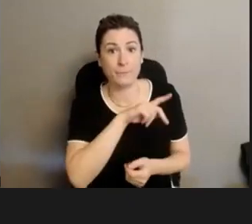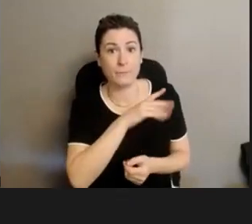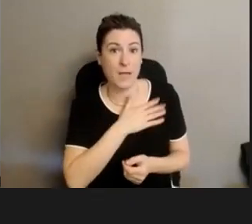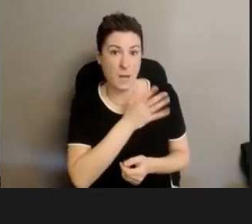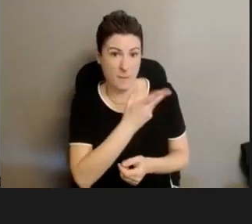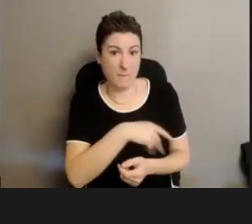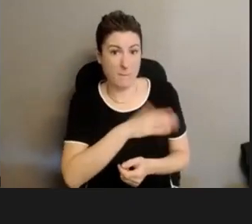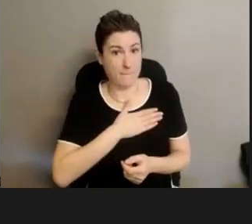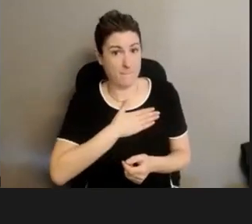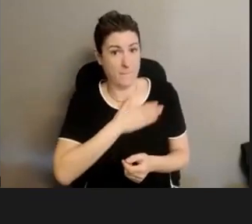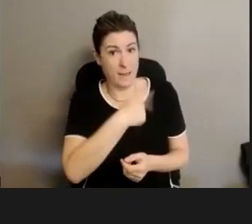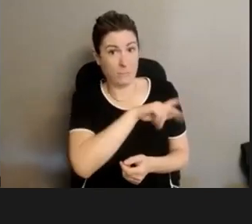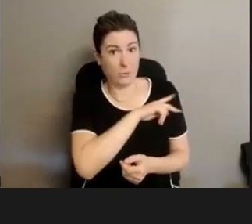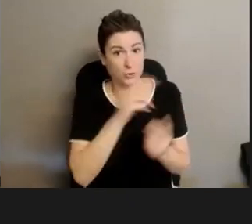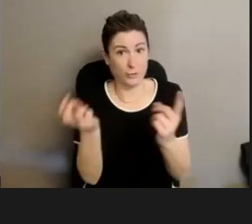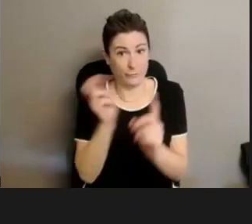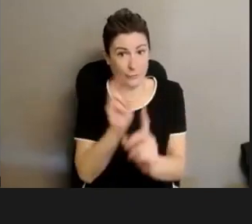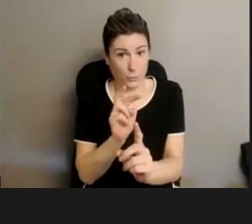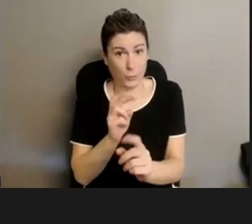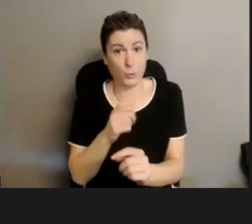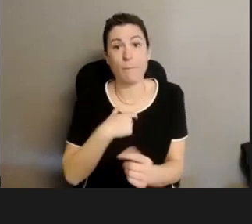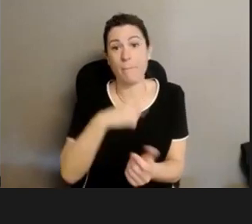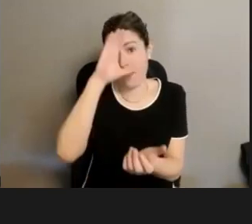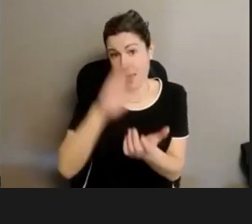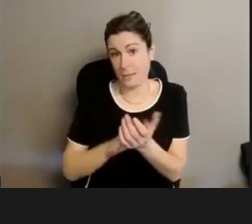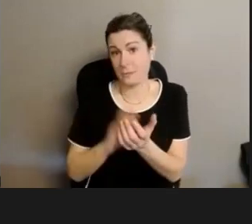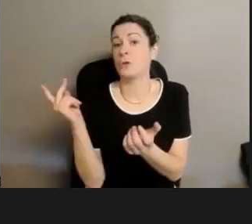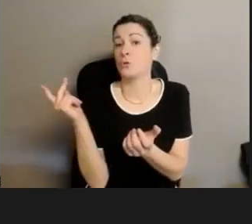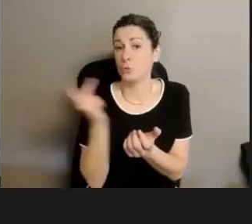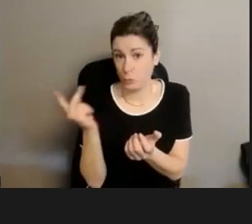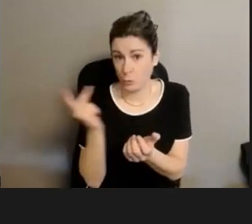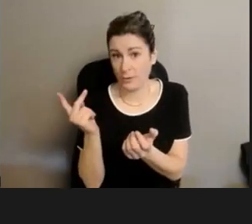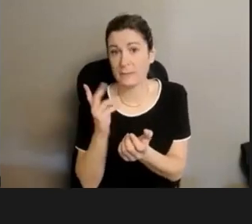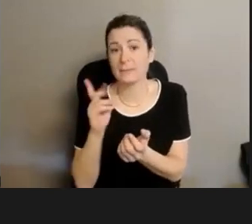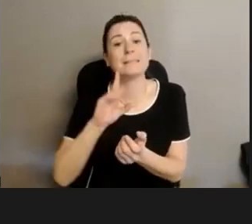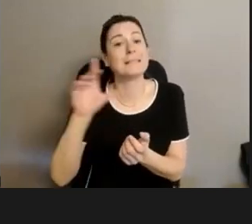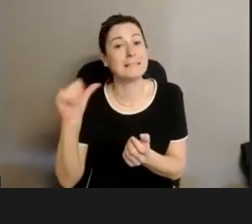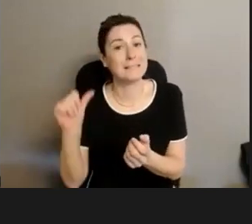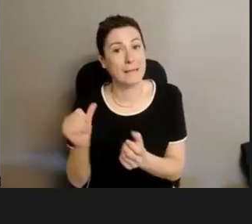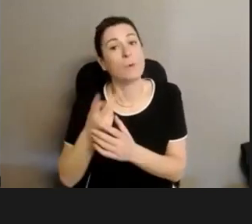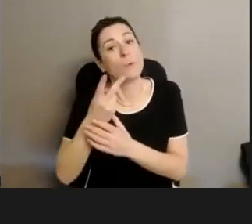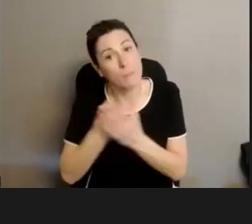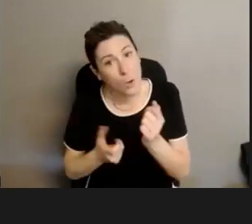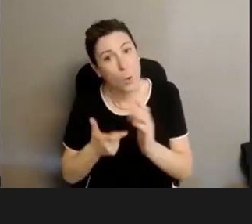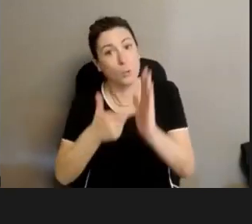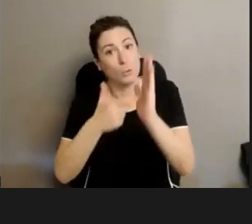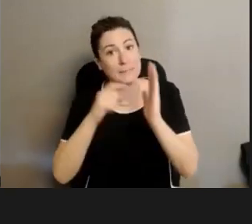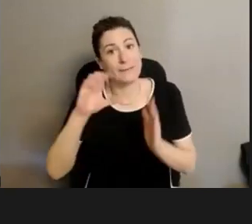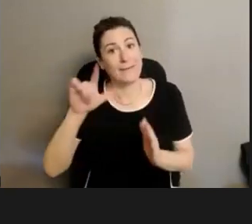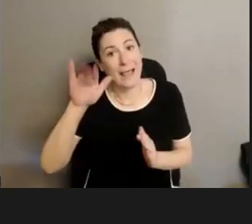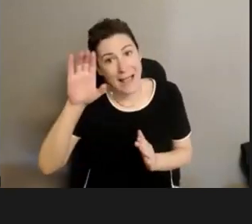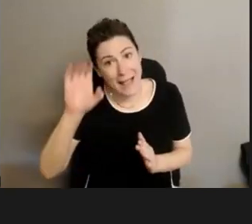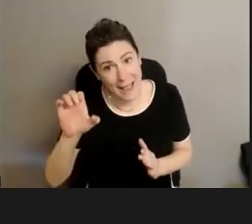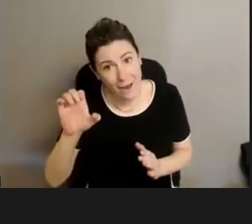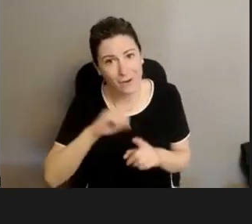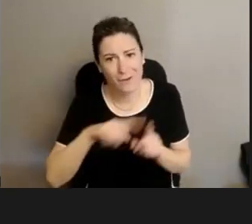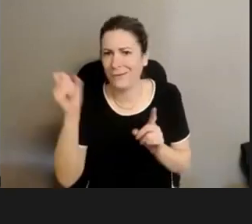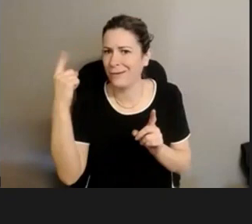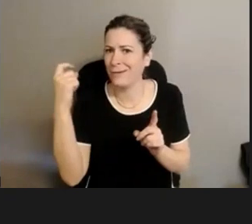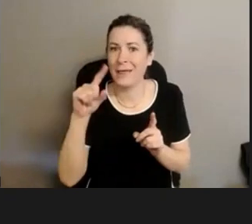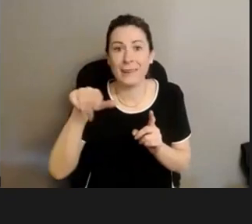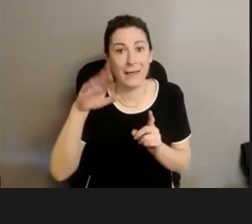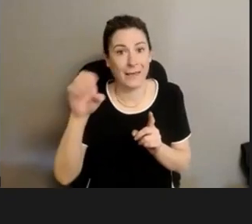both disabled and both receive care, and it has to be done separately. And when I was